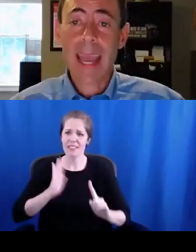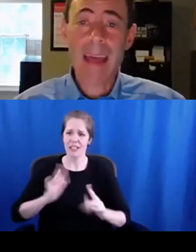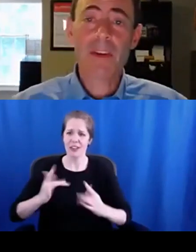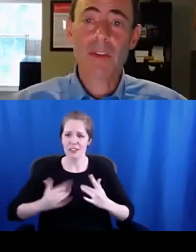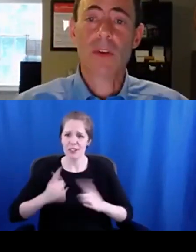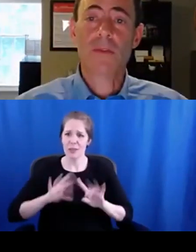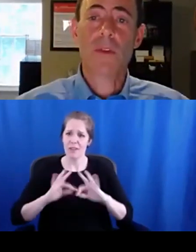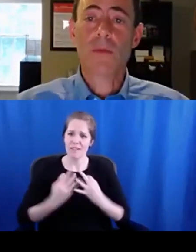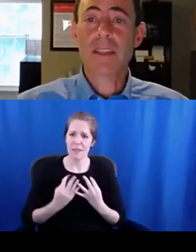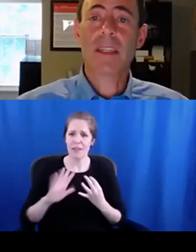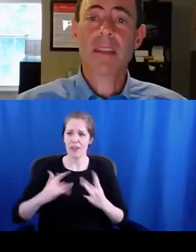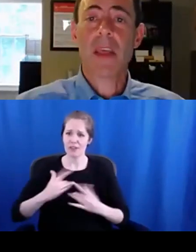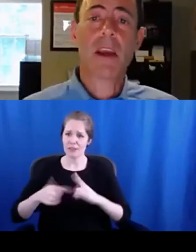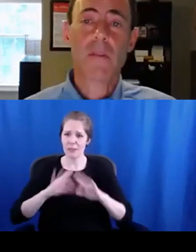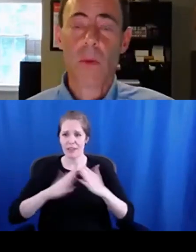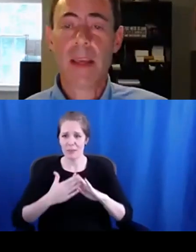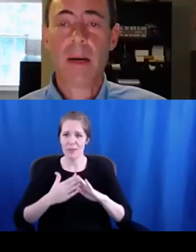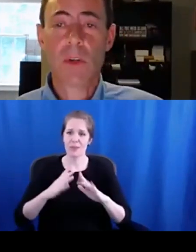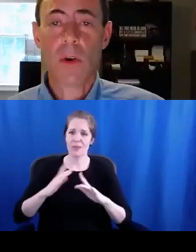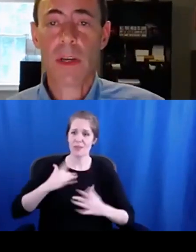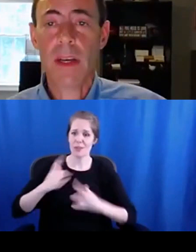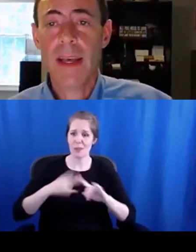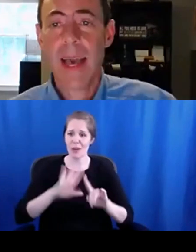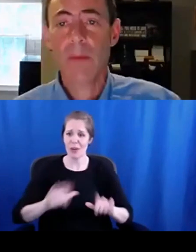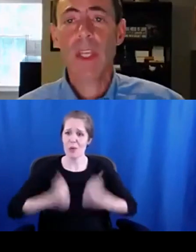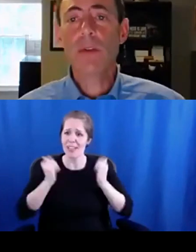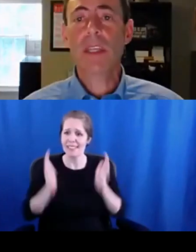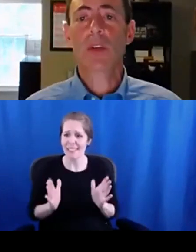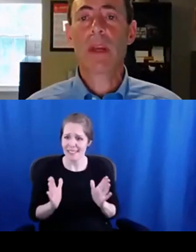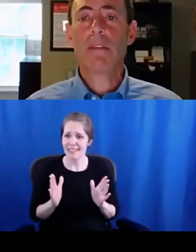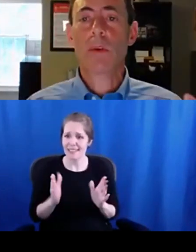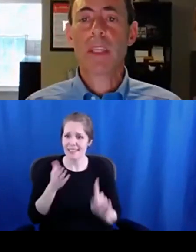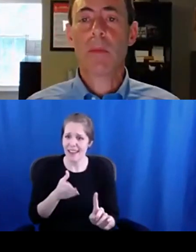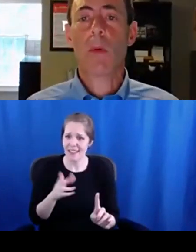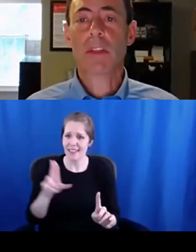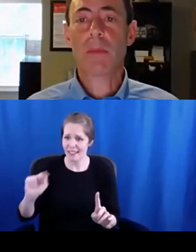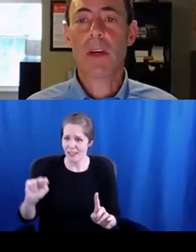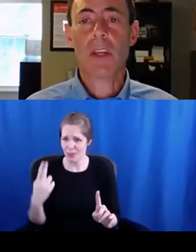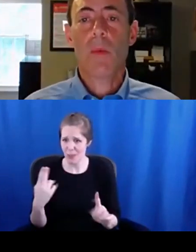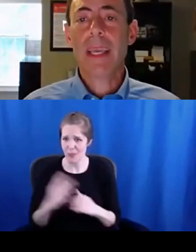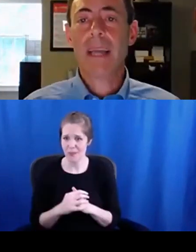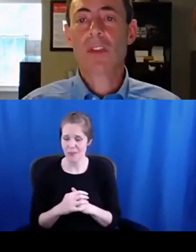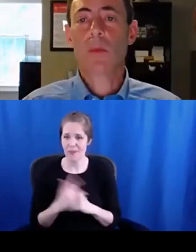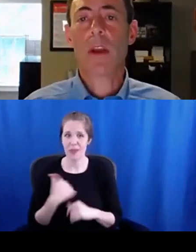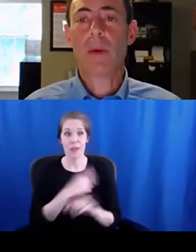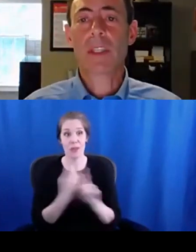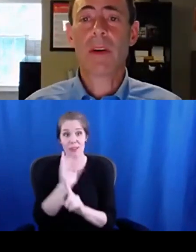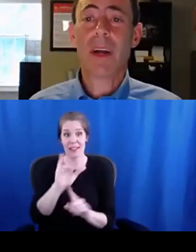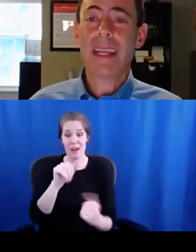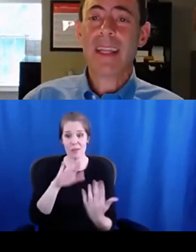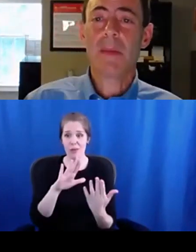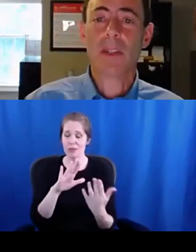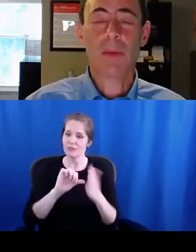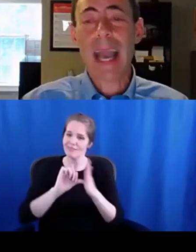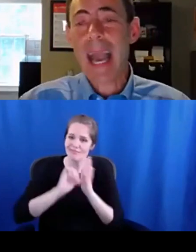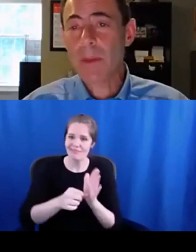families and their concerns for the residents that they care for when they come to work. And we use this to reinforce the importance, because we can't just worry about what's going on